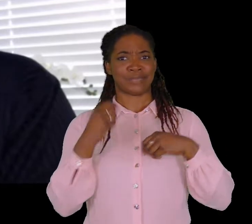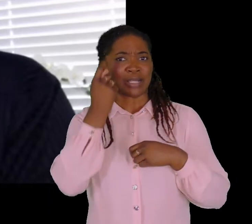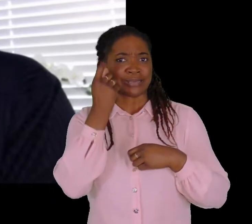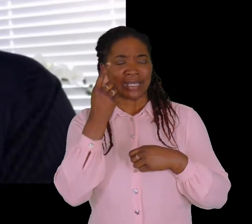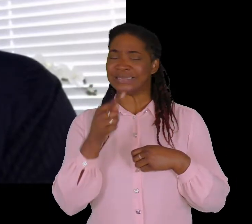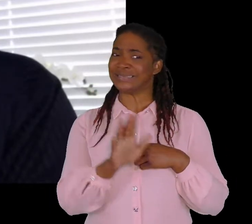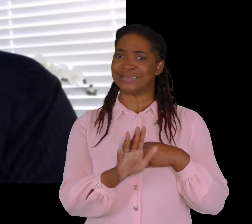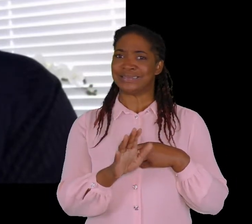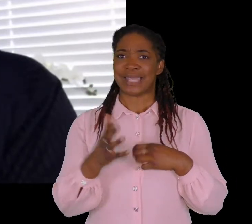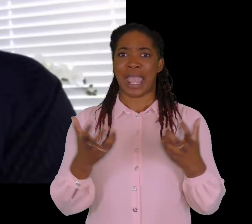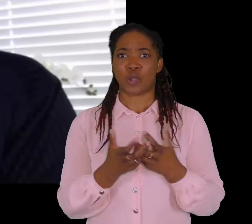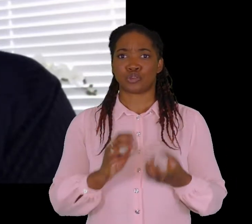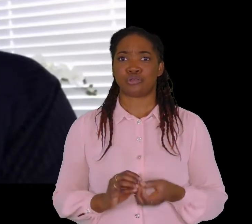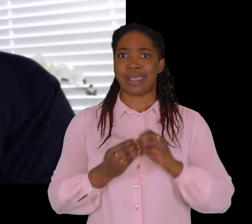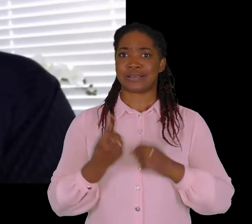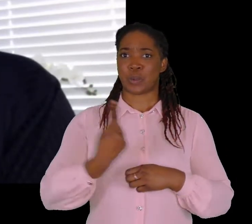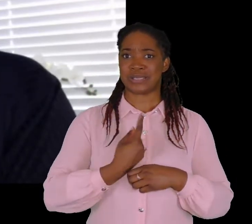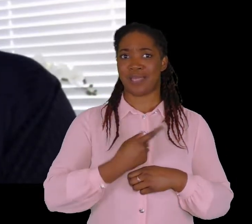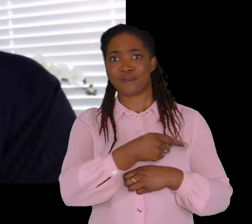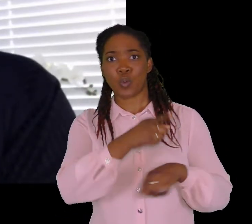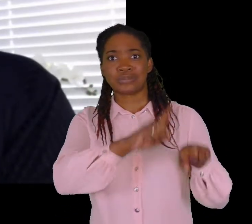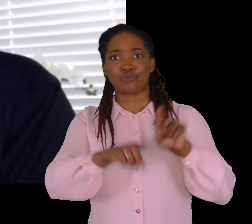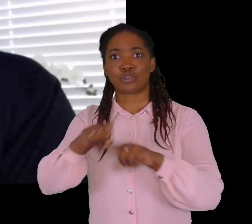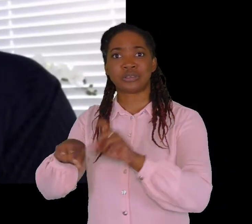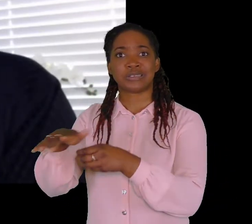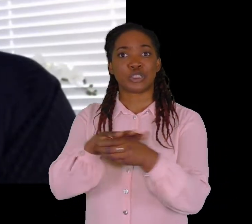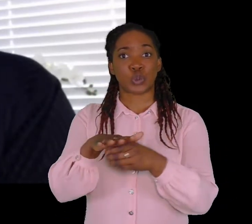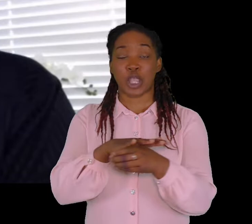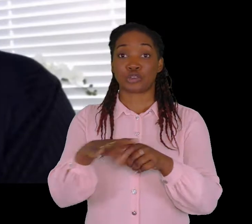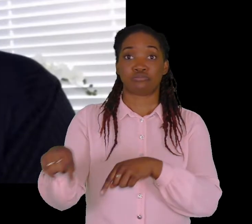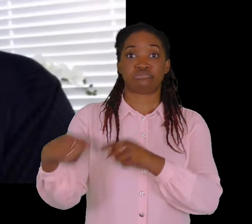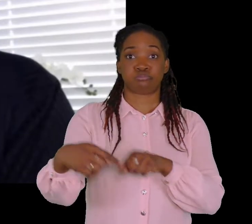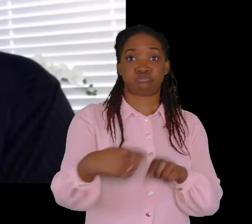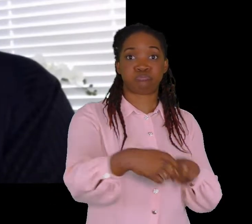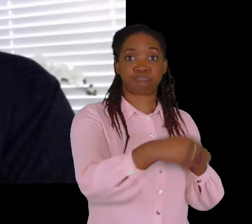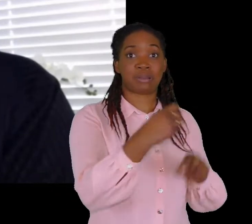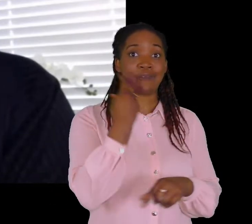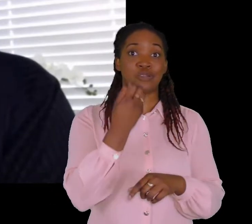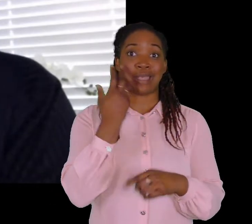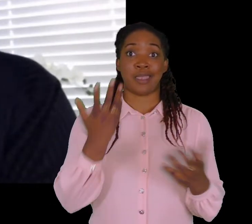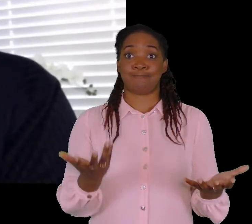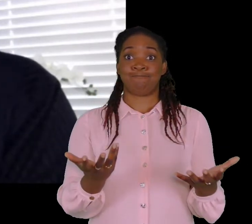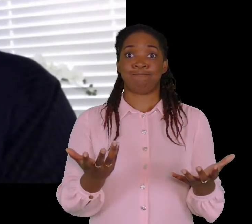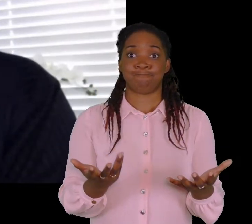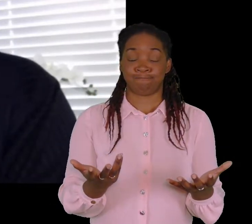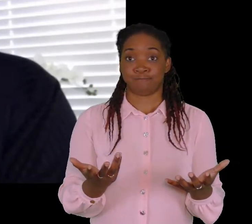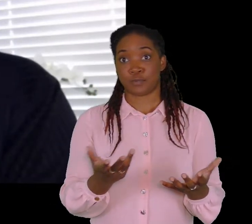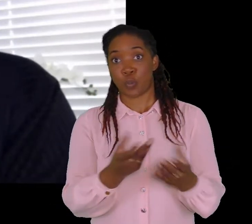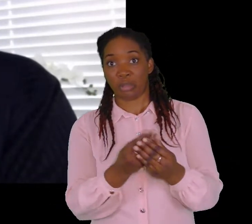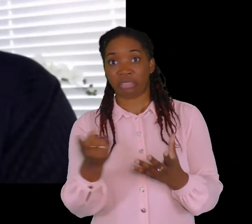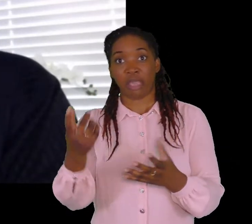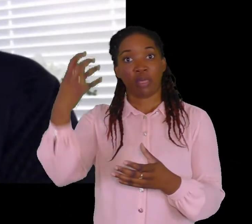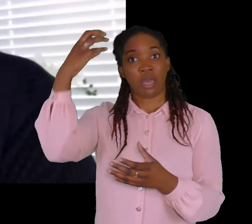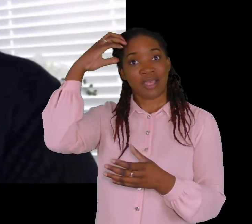facing on a daily encounters with the state and its institutions, including its